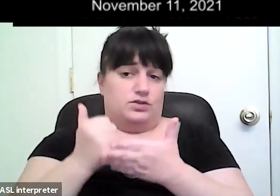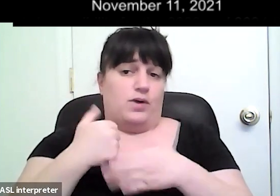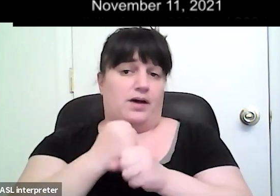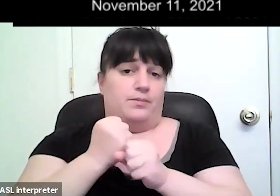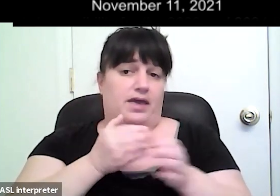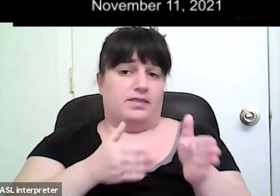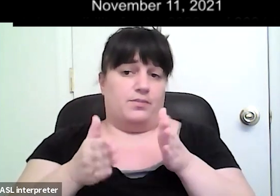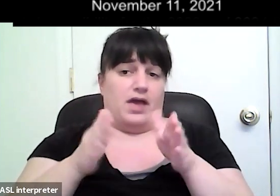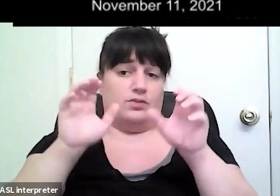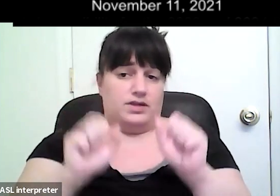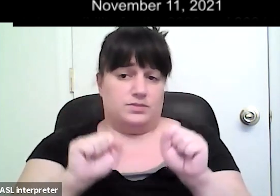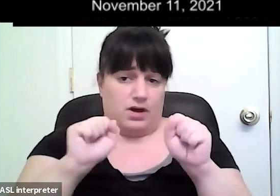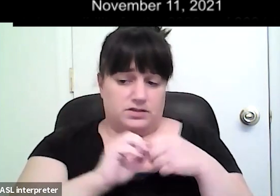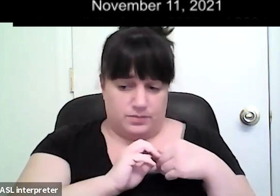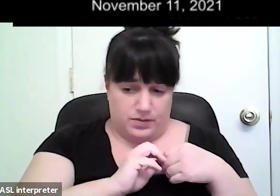these pathways possible.